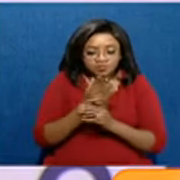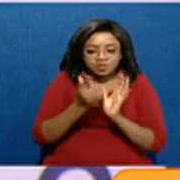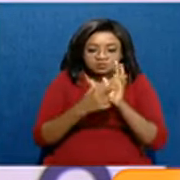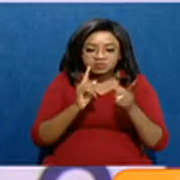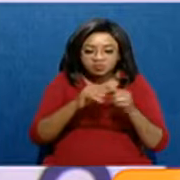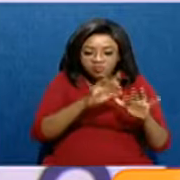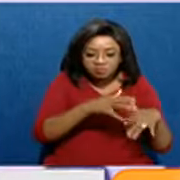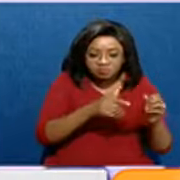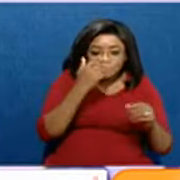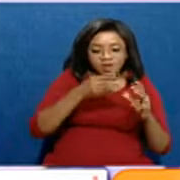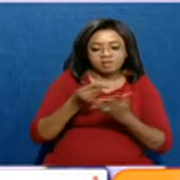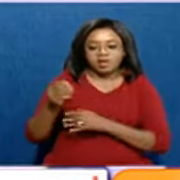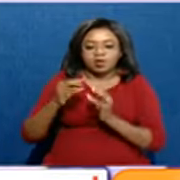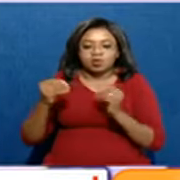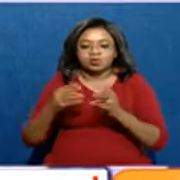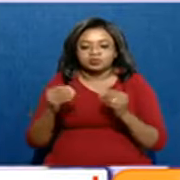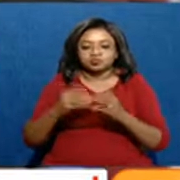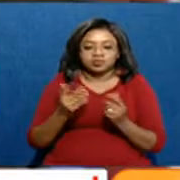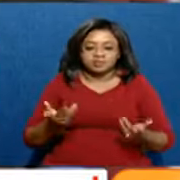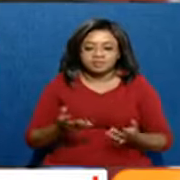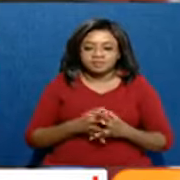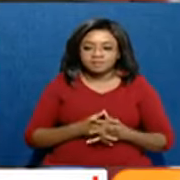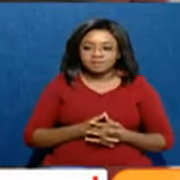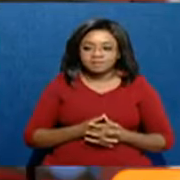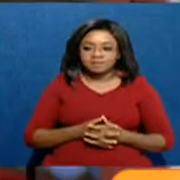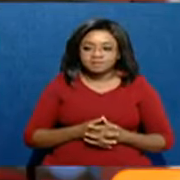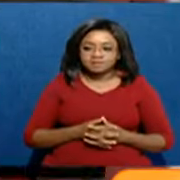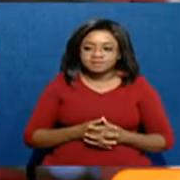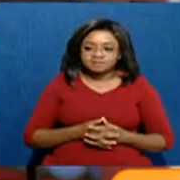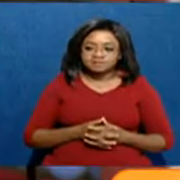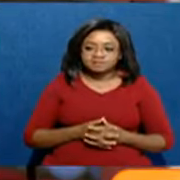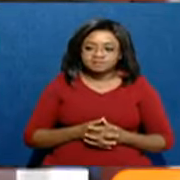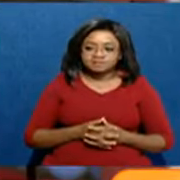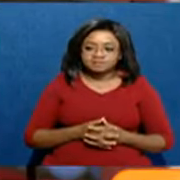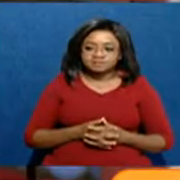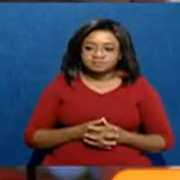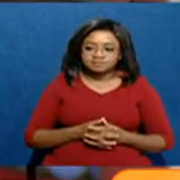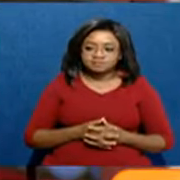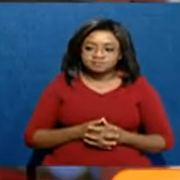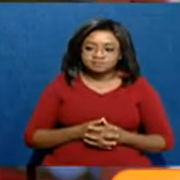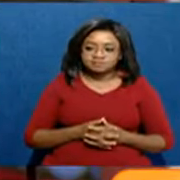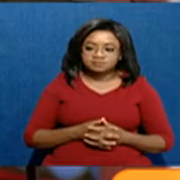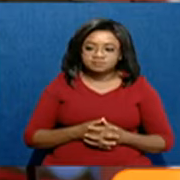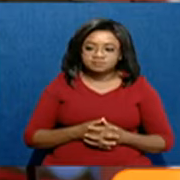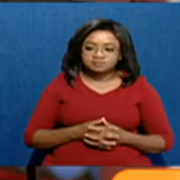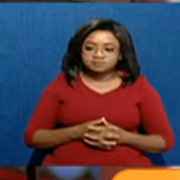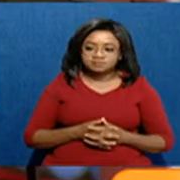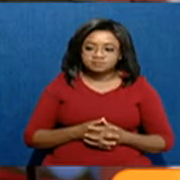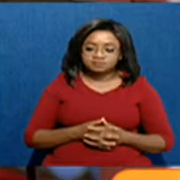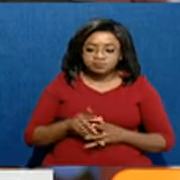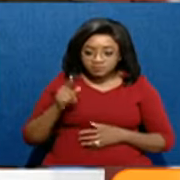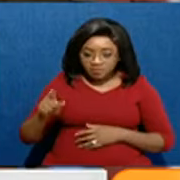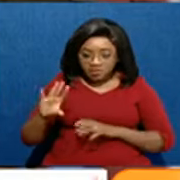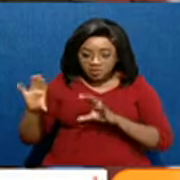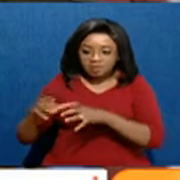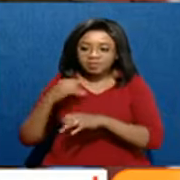as agriculture, particularly cotton farming. The Softcare brand have really gone out to stand with these girls